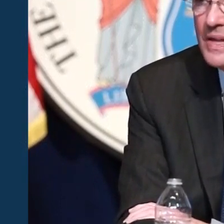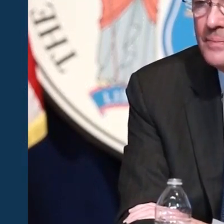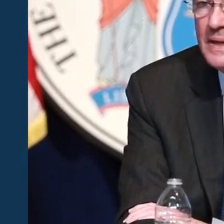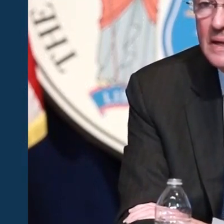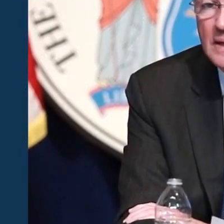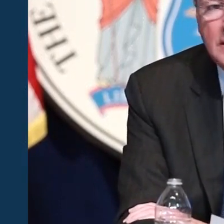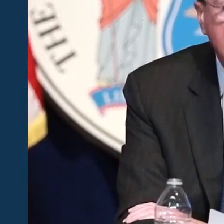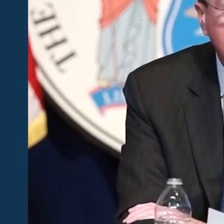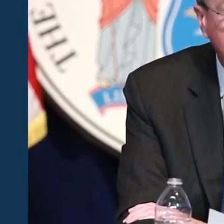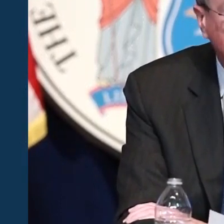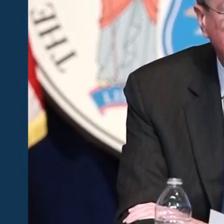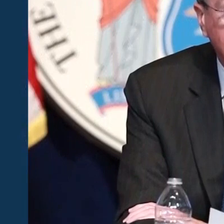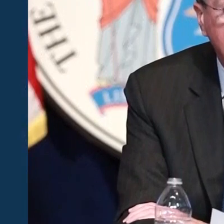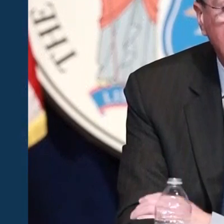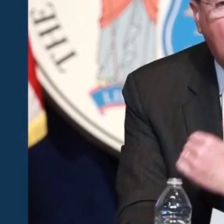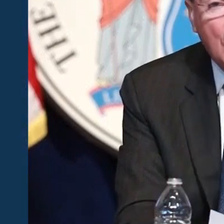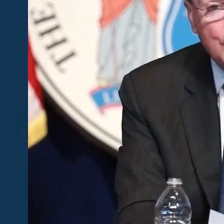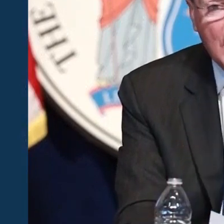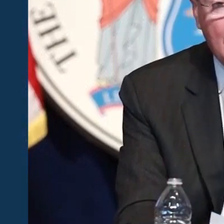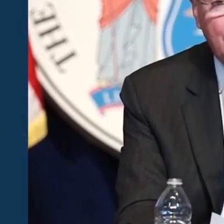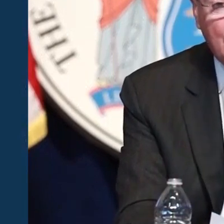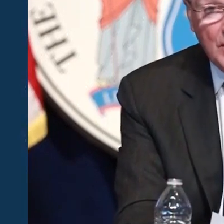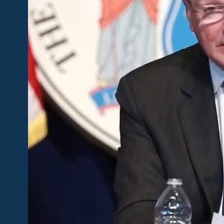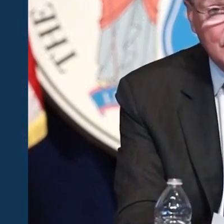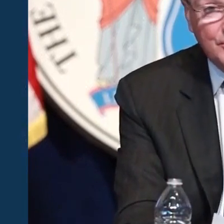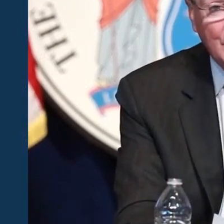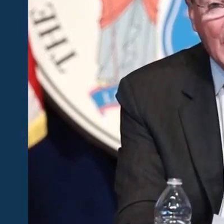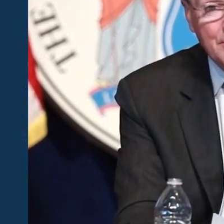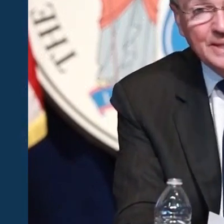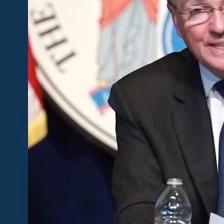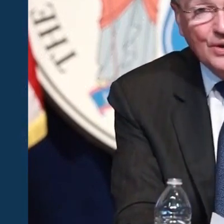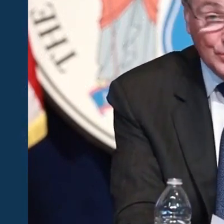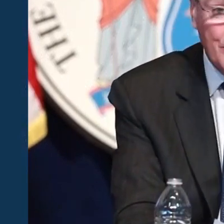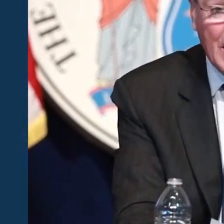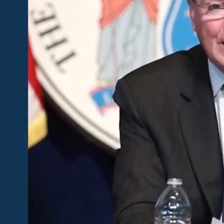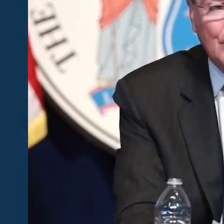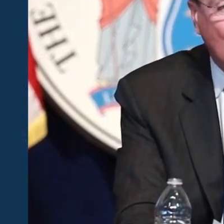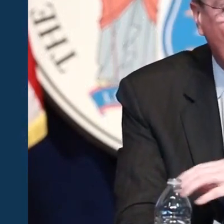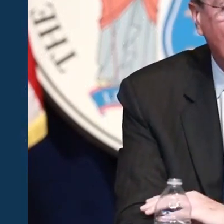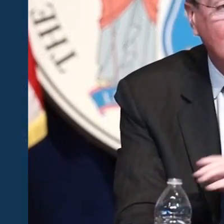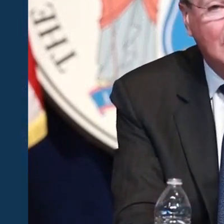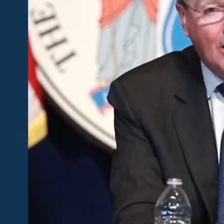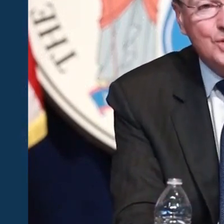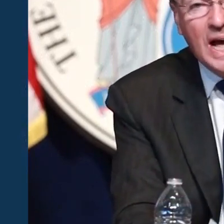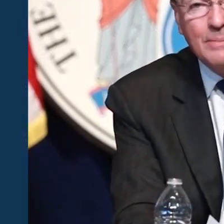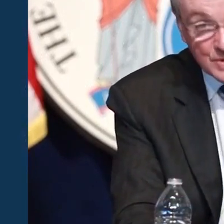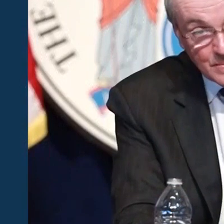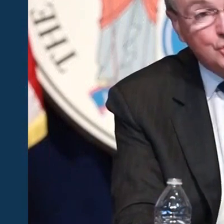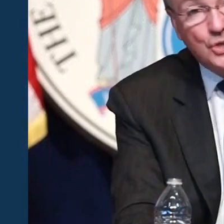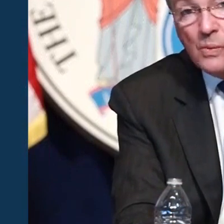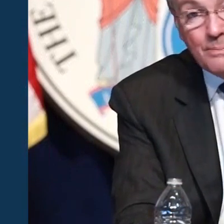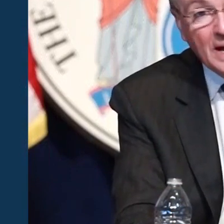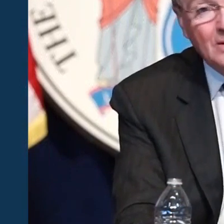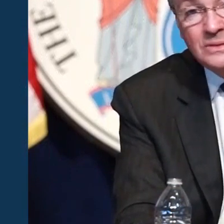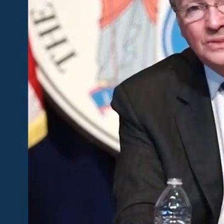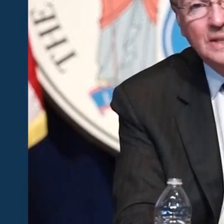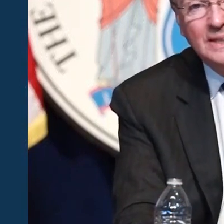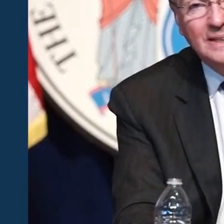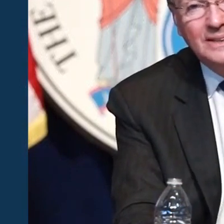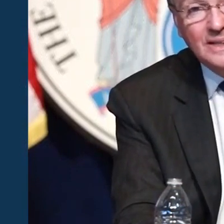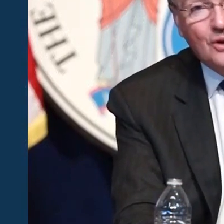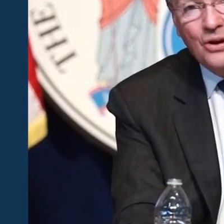of them needing a ventilator. Our job, the collective 9 million of us, the many as it were, our job is to make sure we